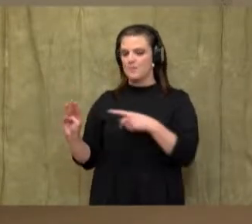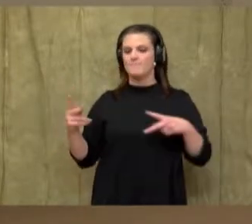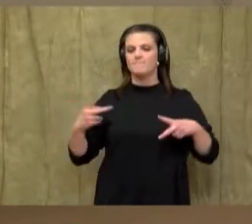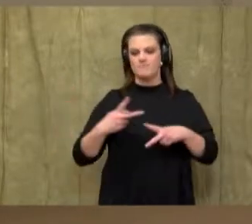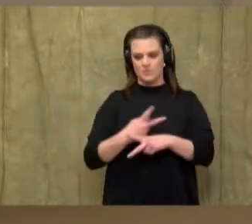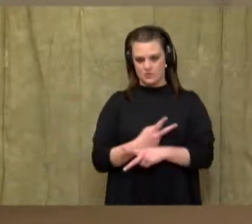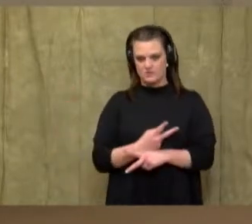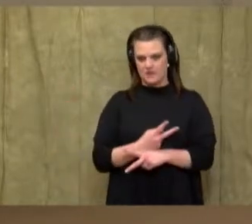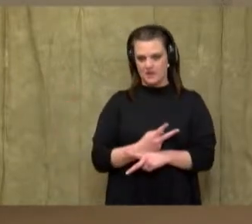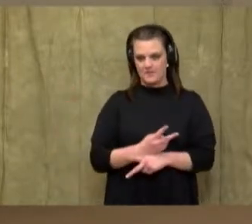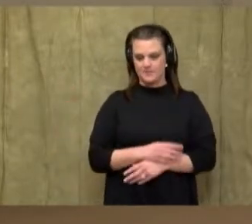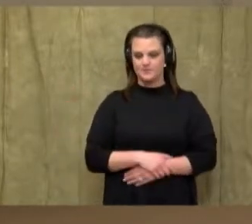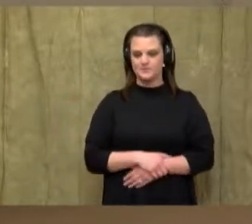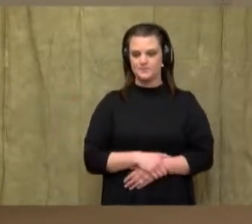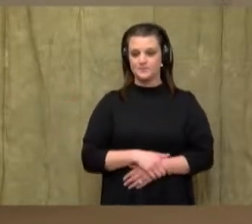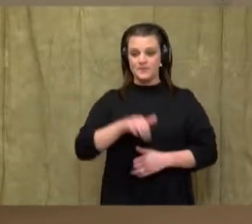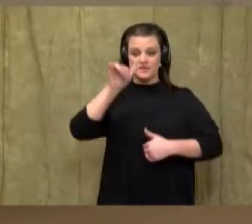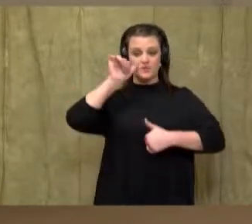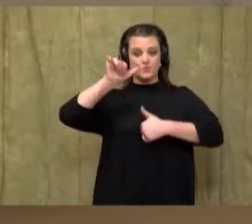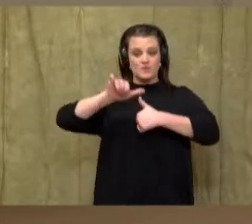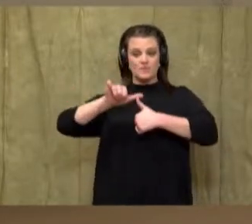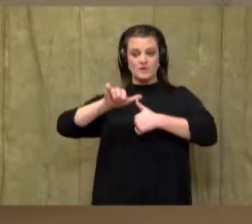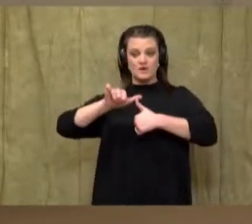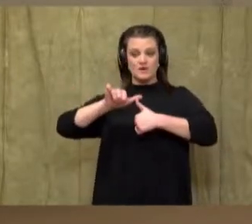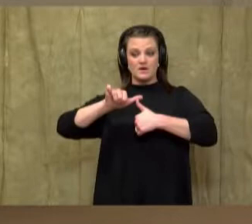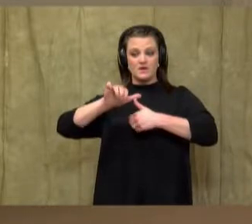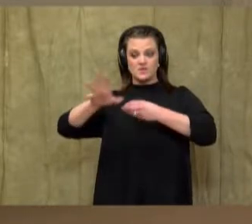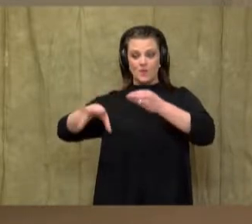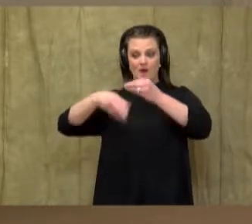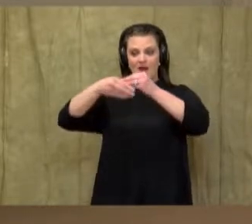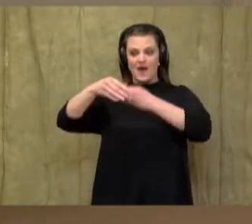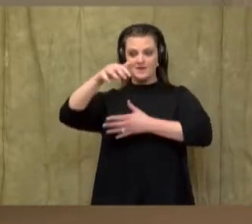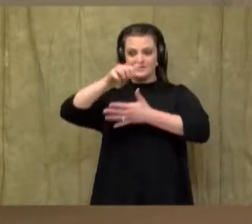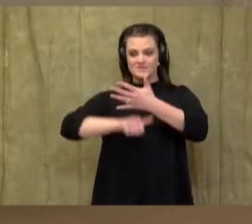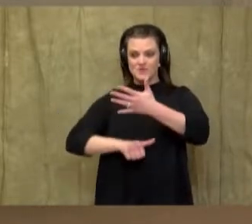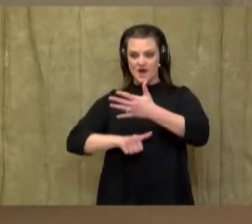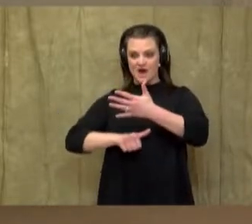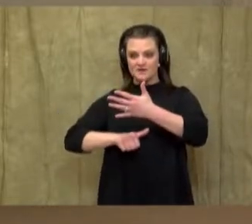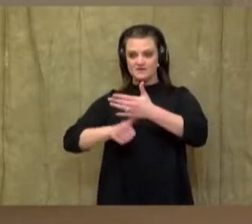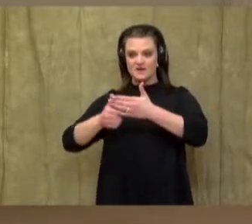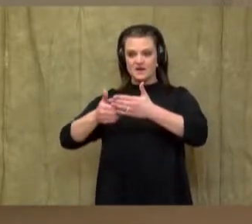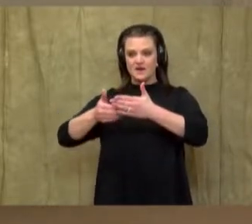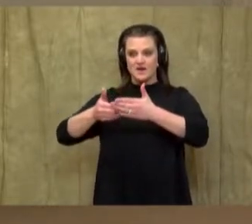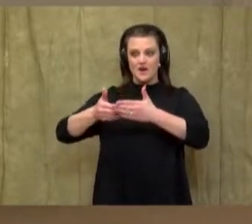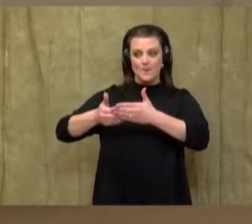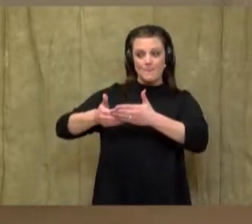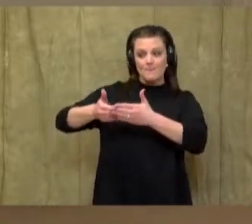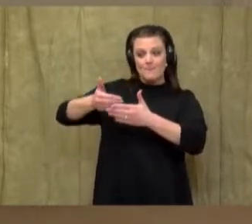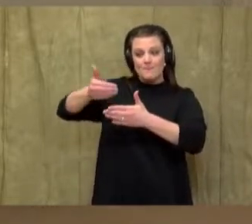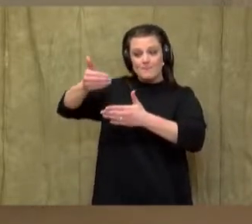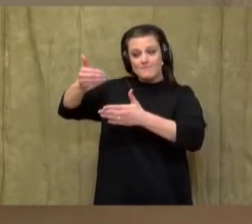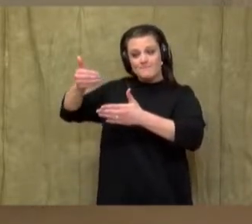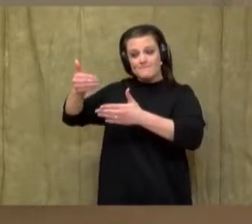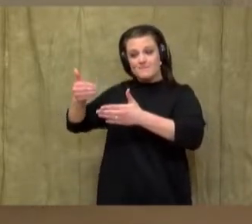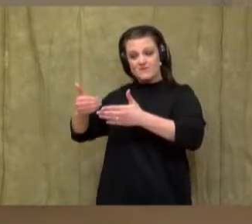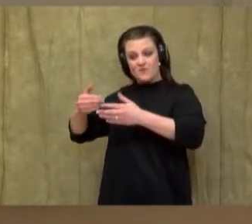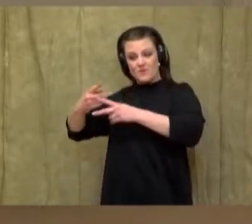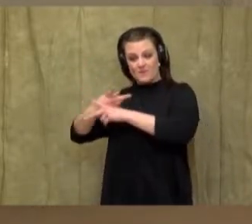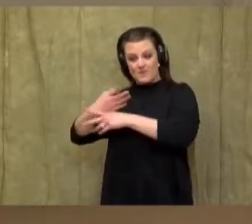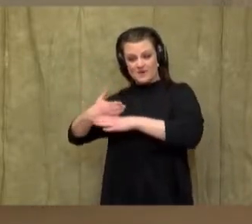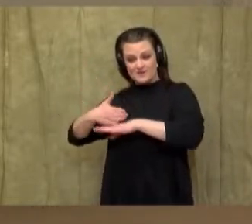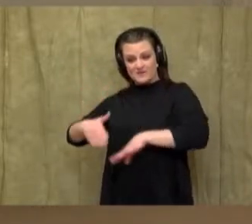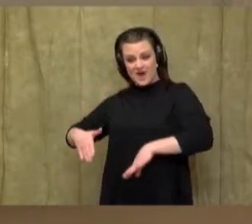Remember, the only way that you can add or subtract before you multiply or divide in